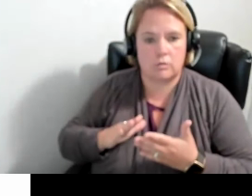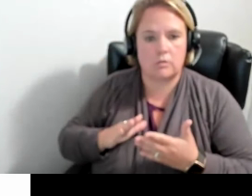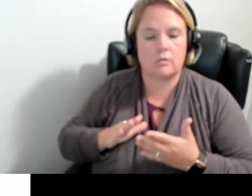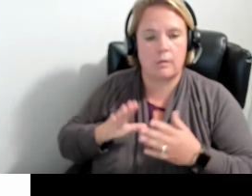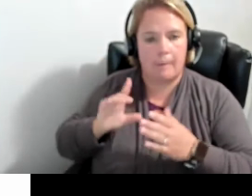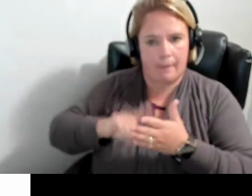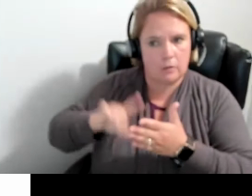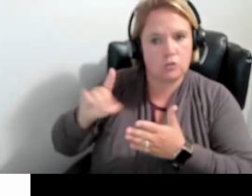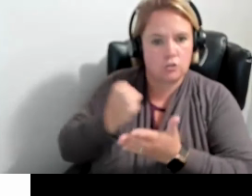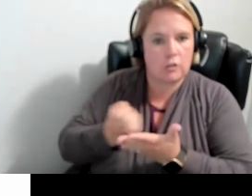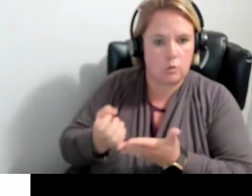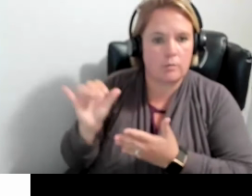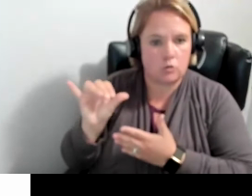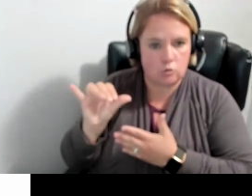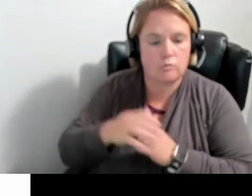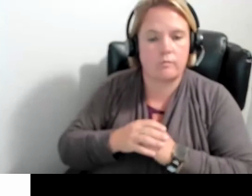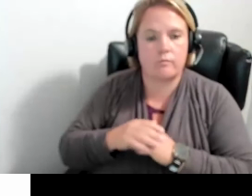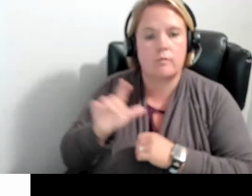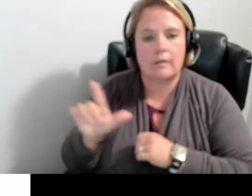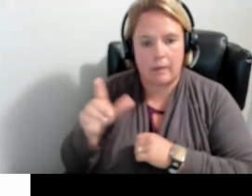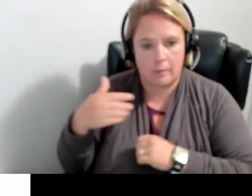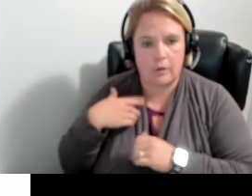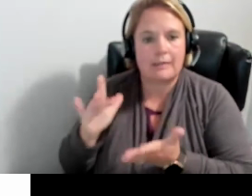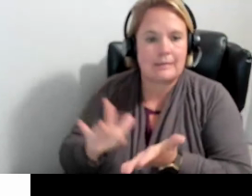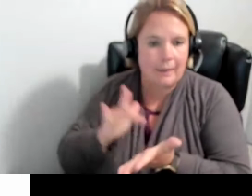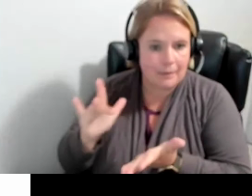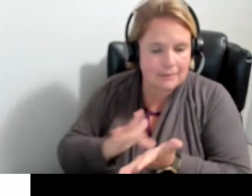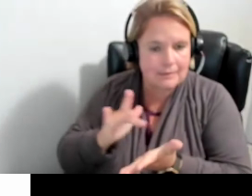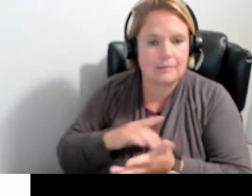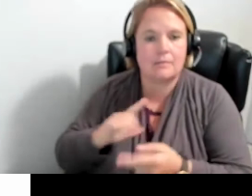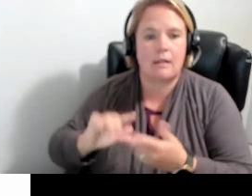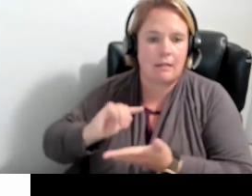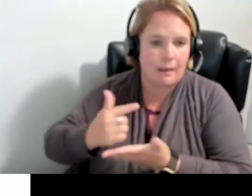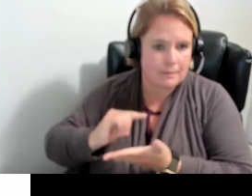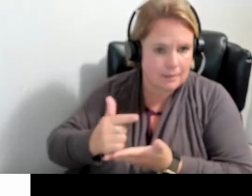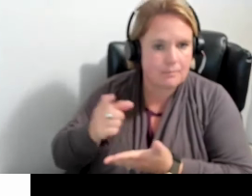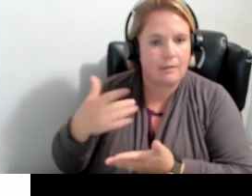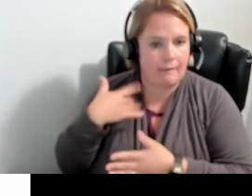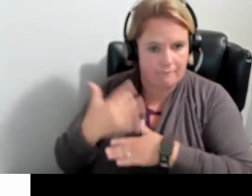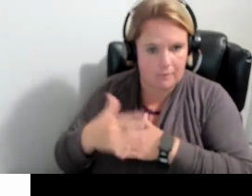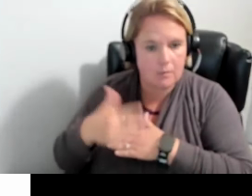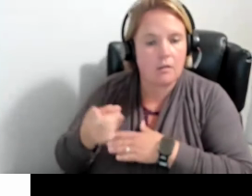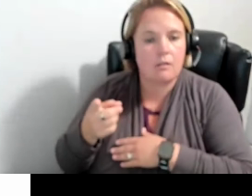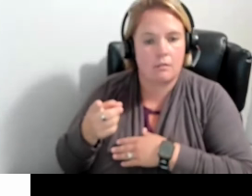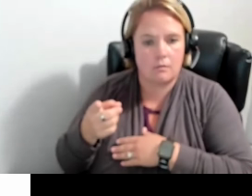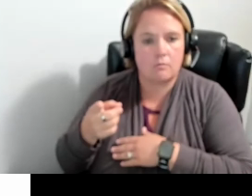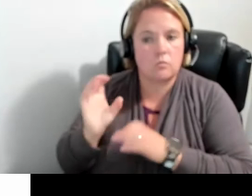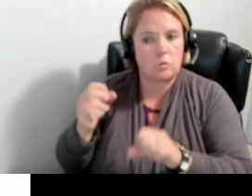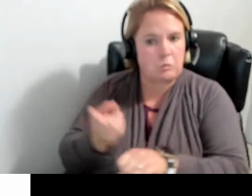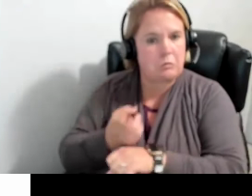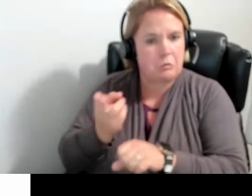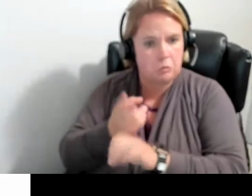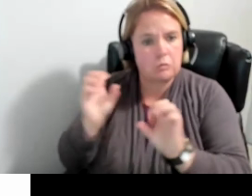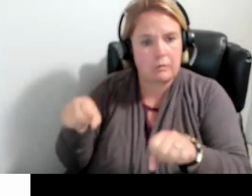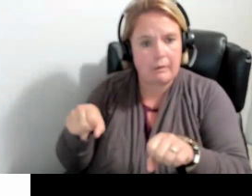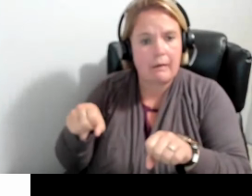out the devices. I mean, our library has the tablets and laptops, so these students, they're also able to utilize that in case they don't